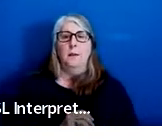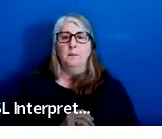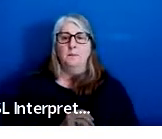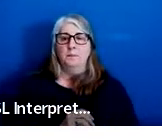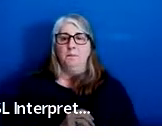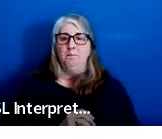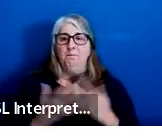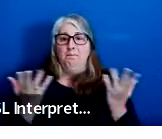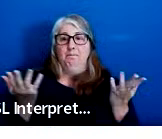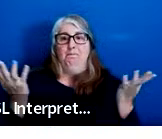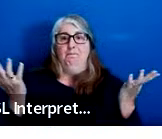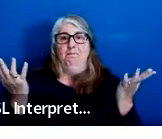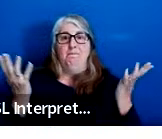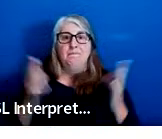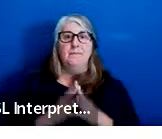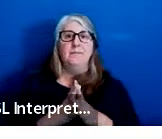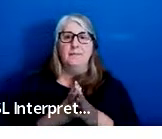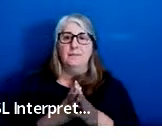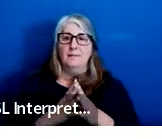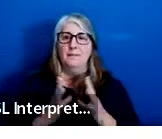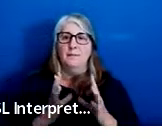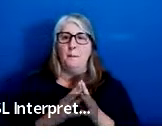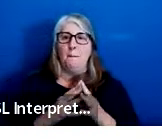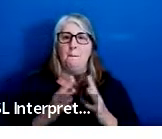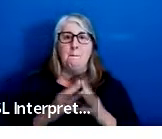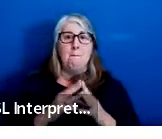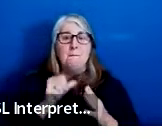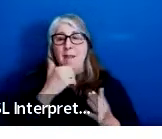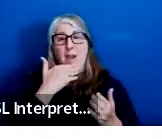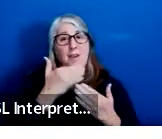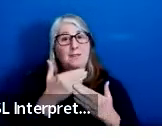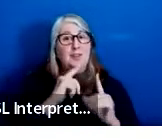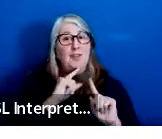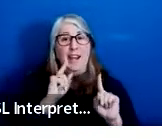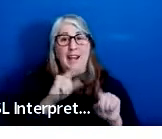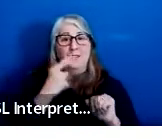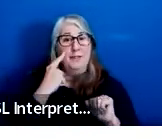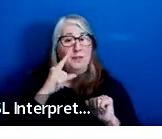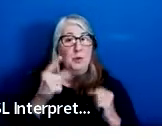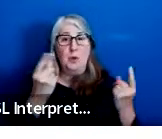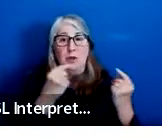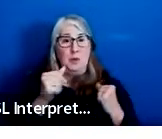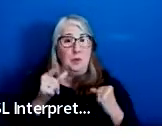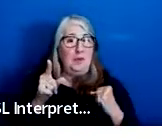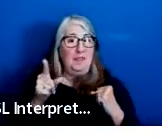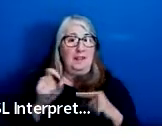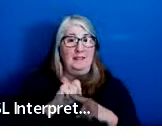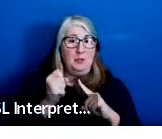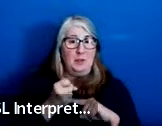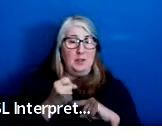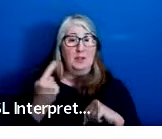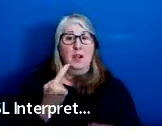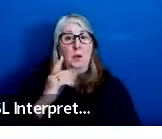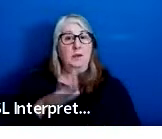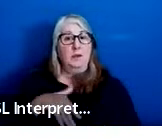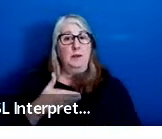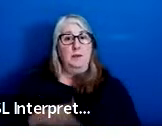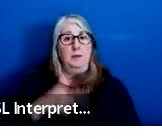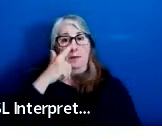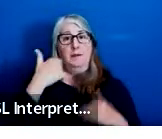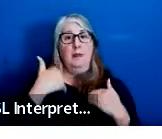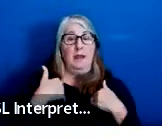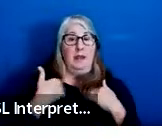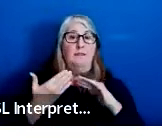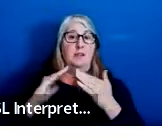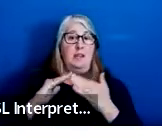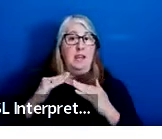I don't really have a good answer for what to do with that. I always get upset because I have a neighbor who puts